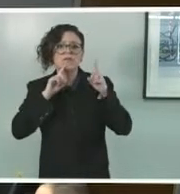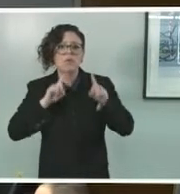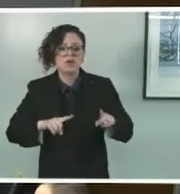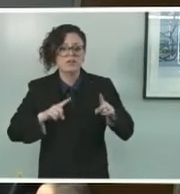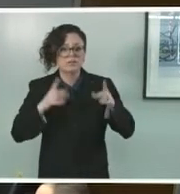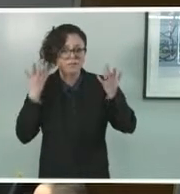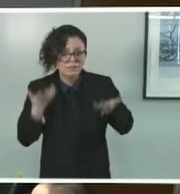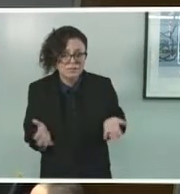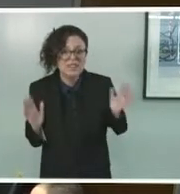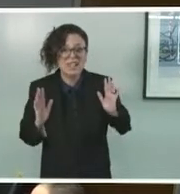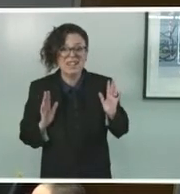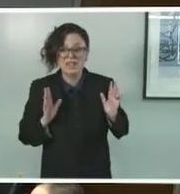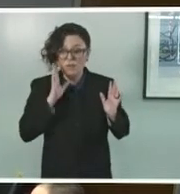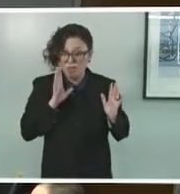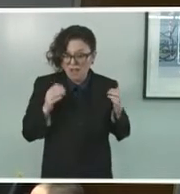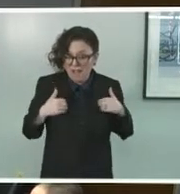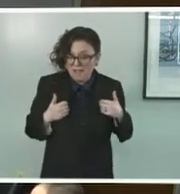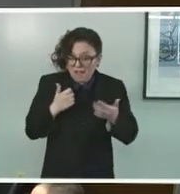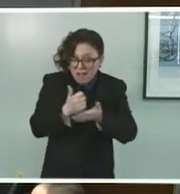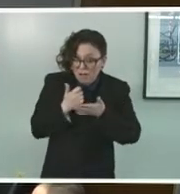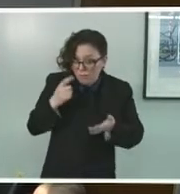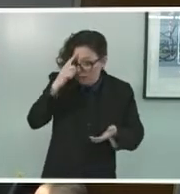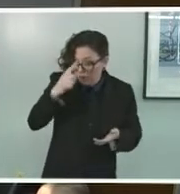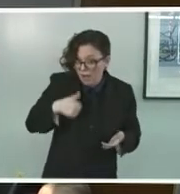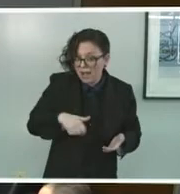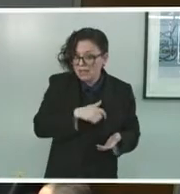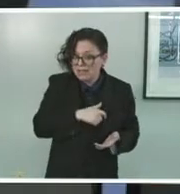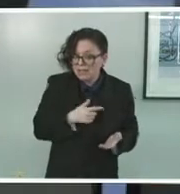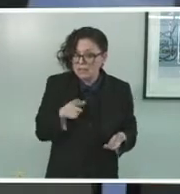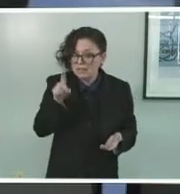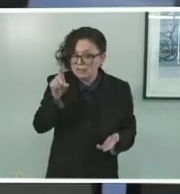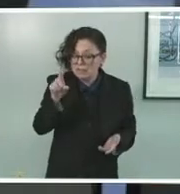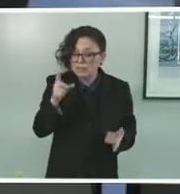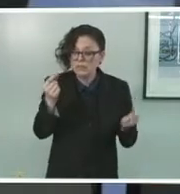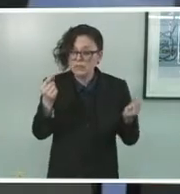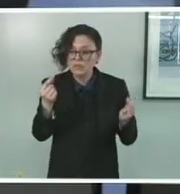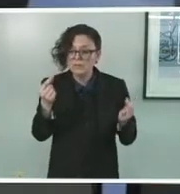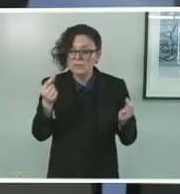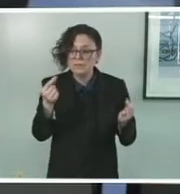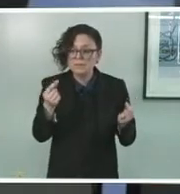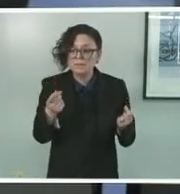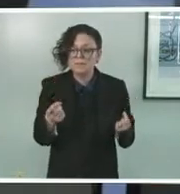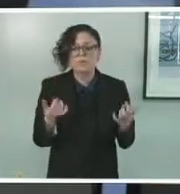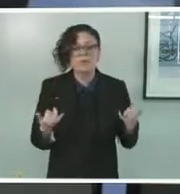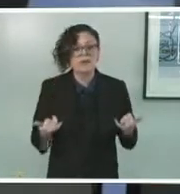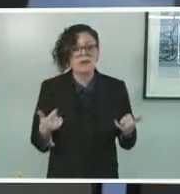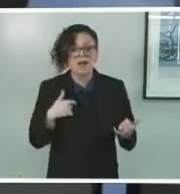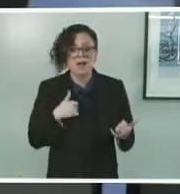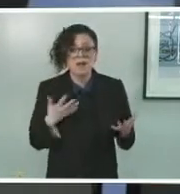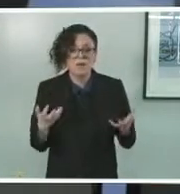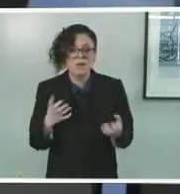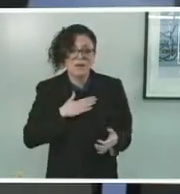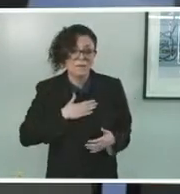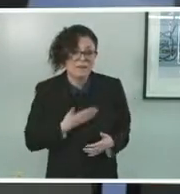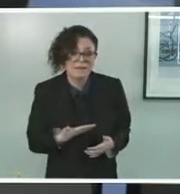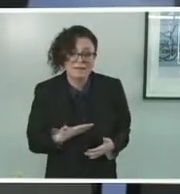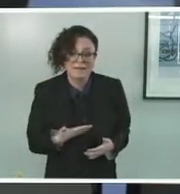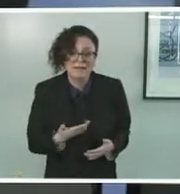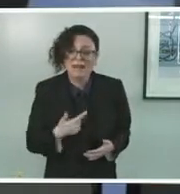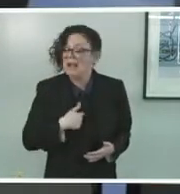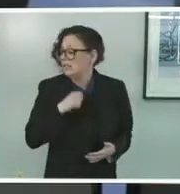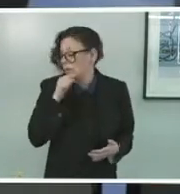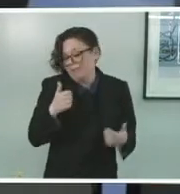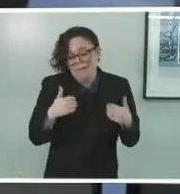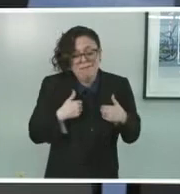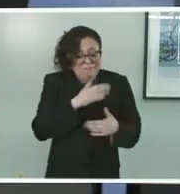are out of home? Okay, so, and I just want to freely admit that I don't have all the answers.